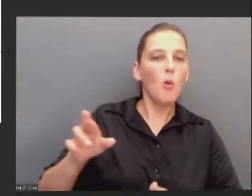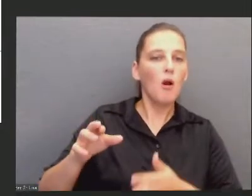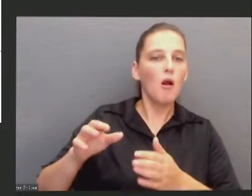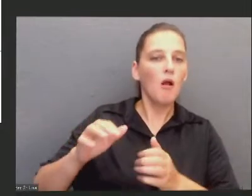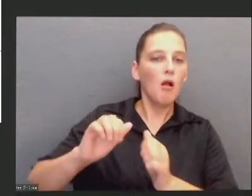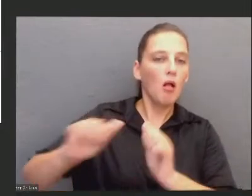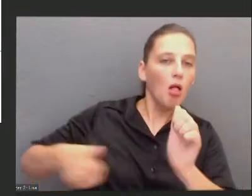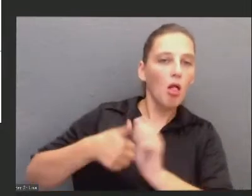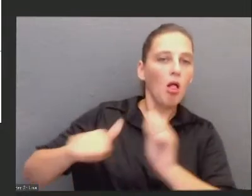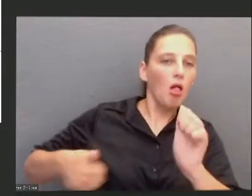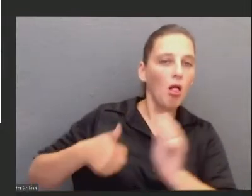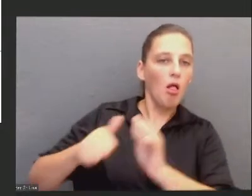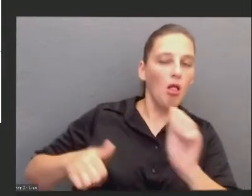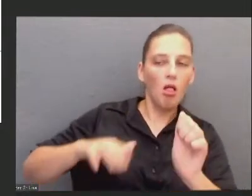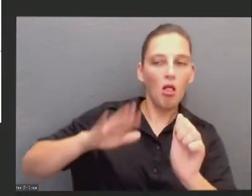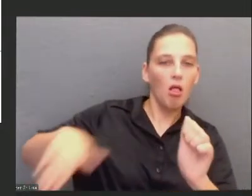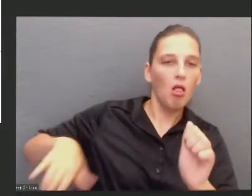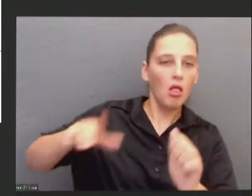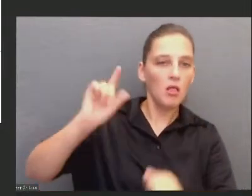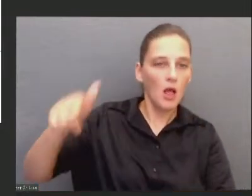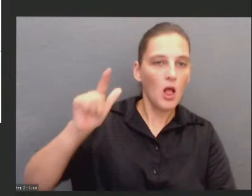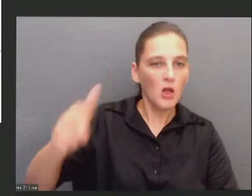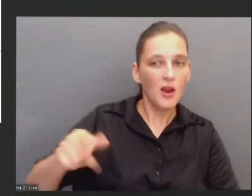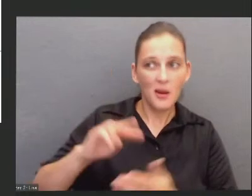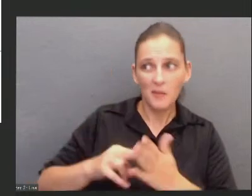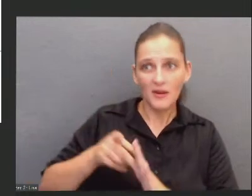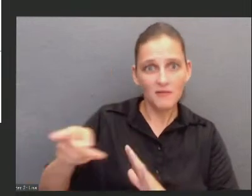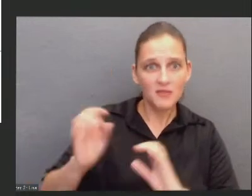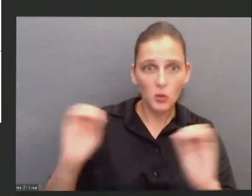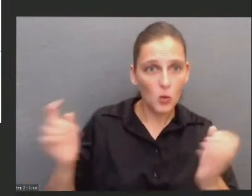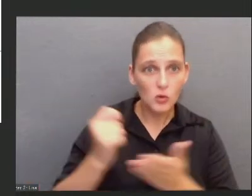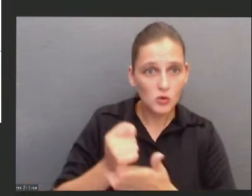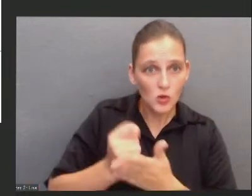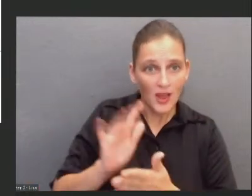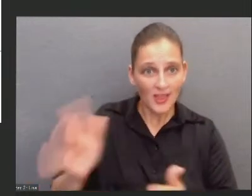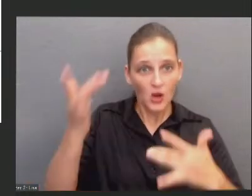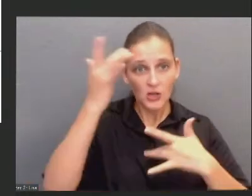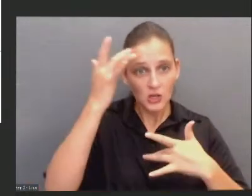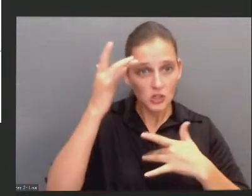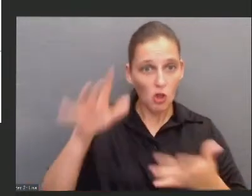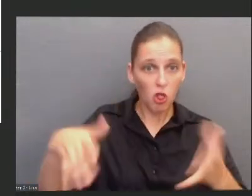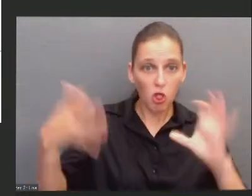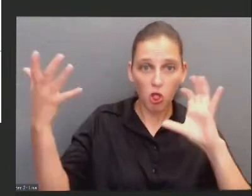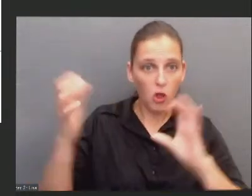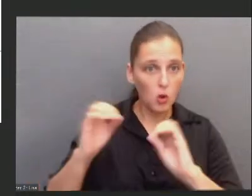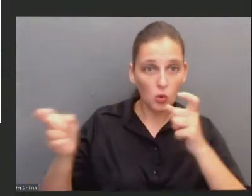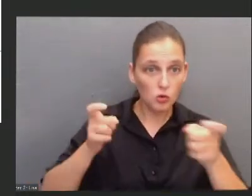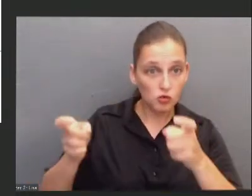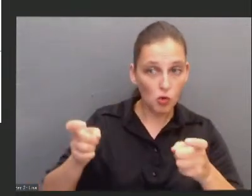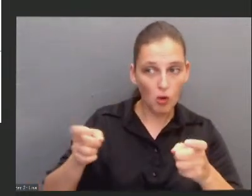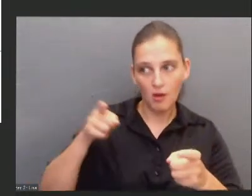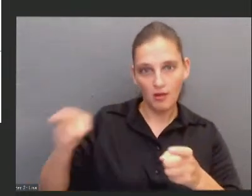Allowing some people to be untreated and the disease to be uncontrolled, we endanger everyone.